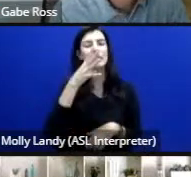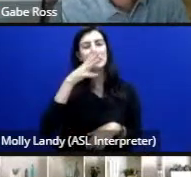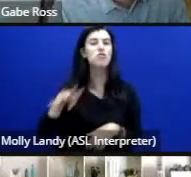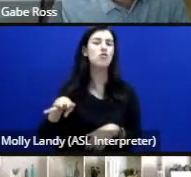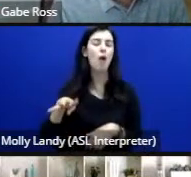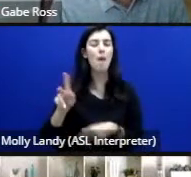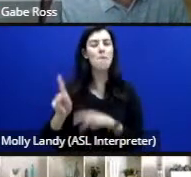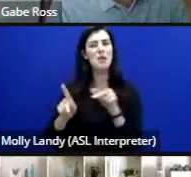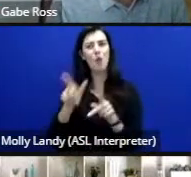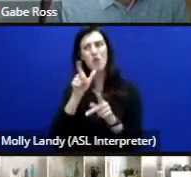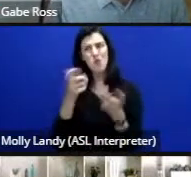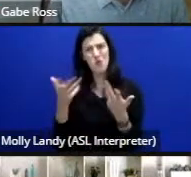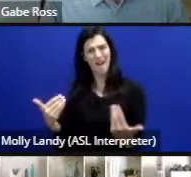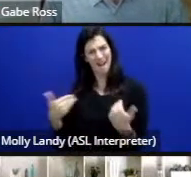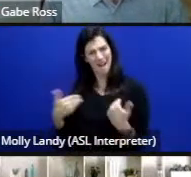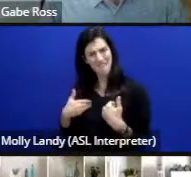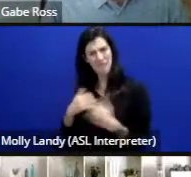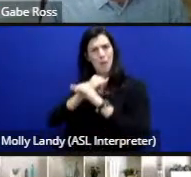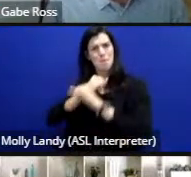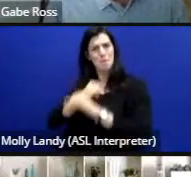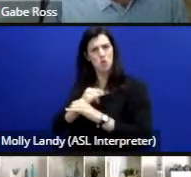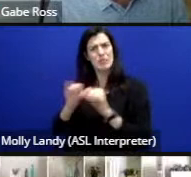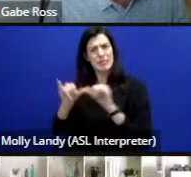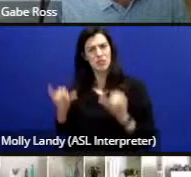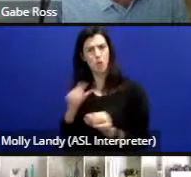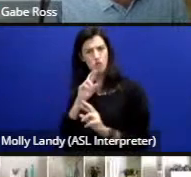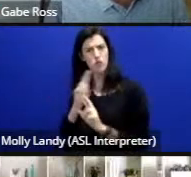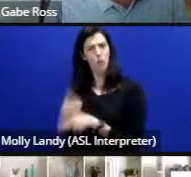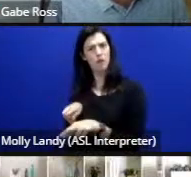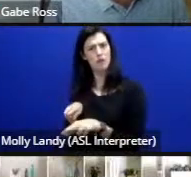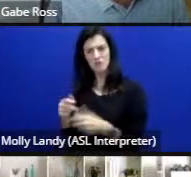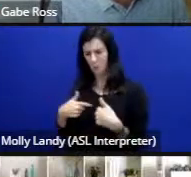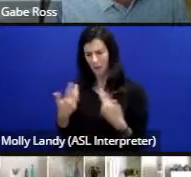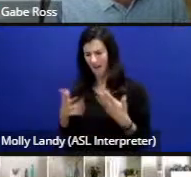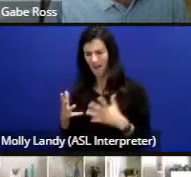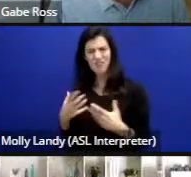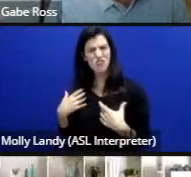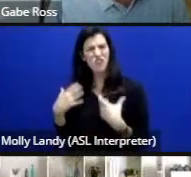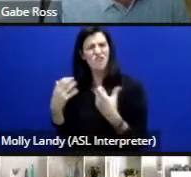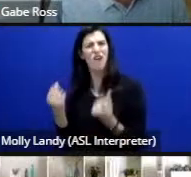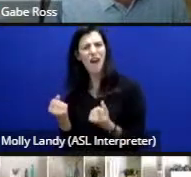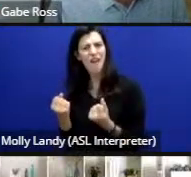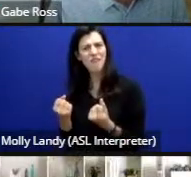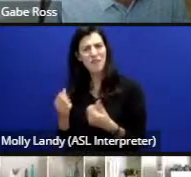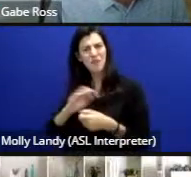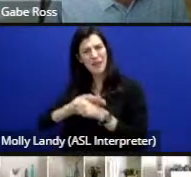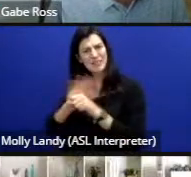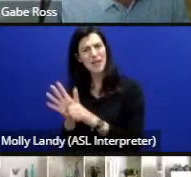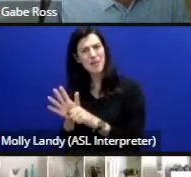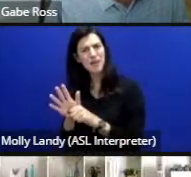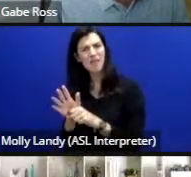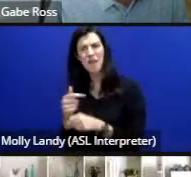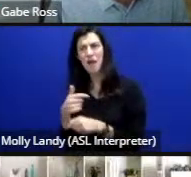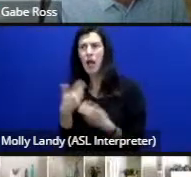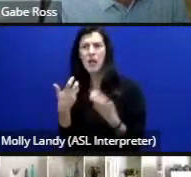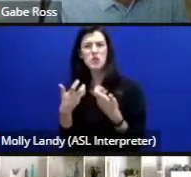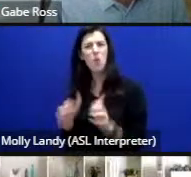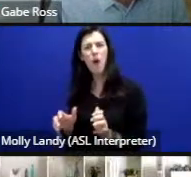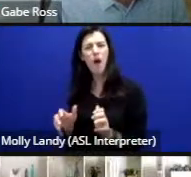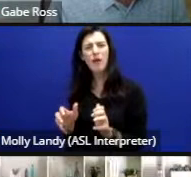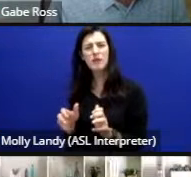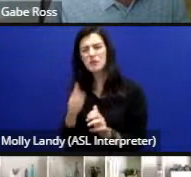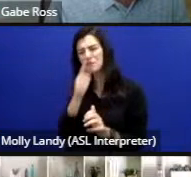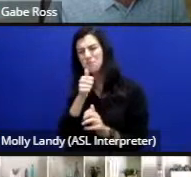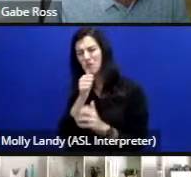I'm thinking, as a person who already survived the pandemic, I don't want to put myself through what people are going to go